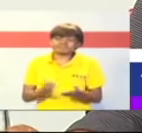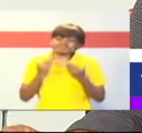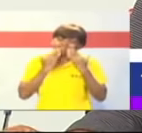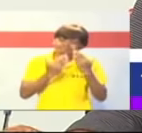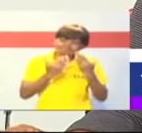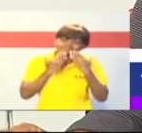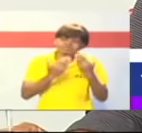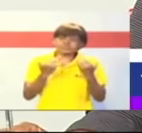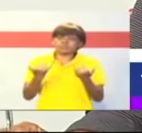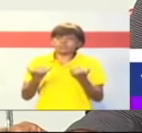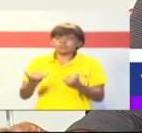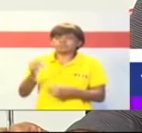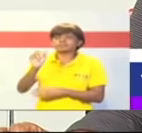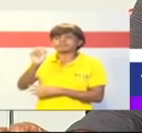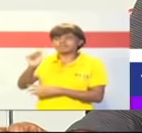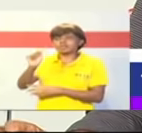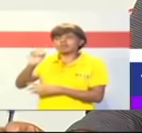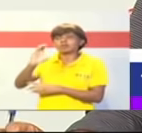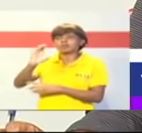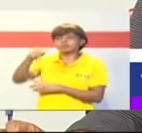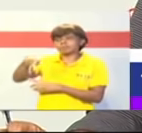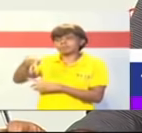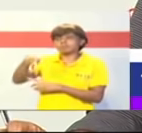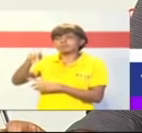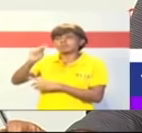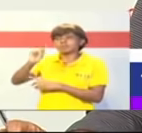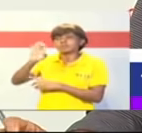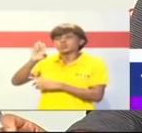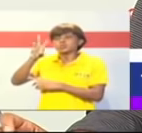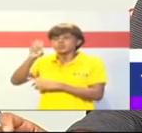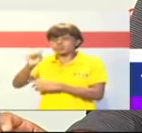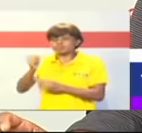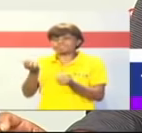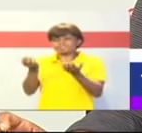go now to AZP News, please.